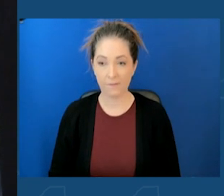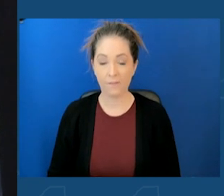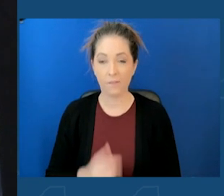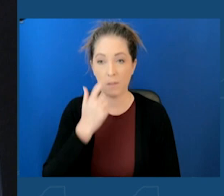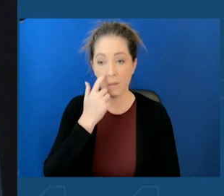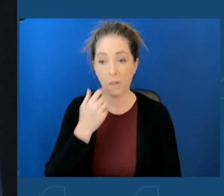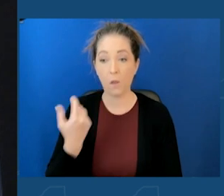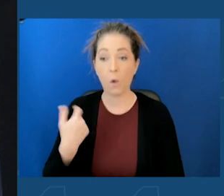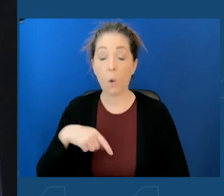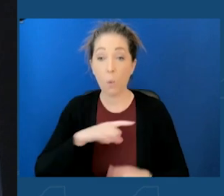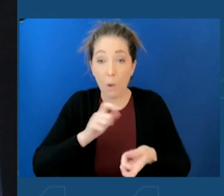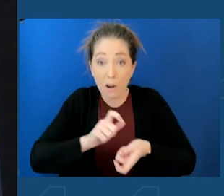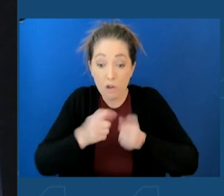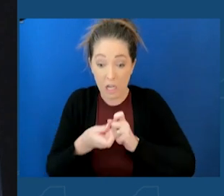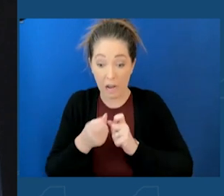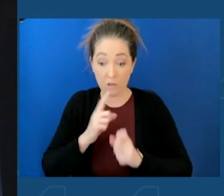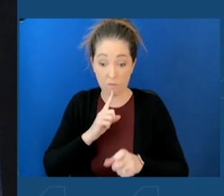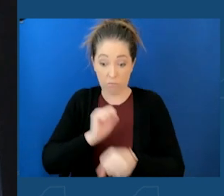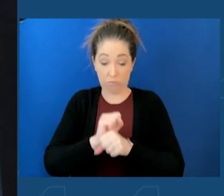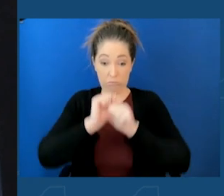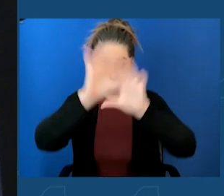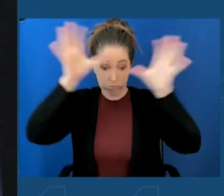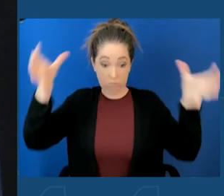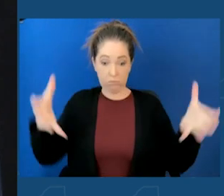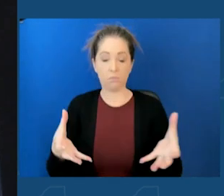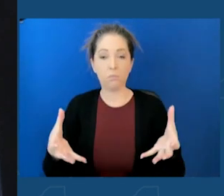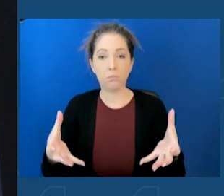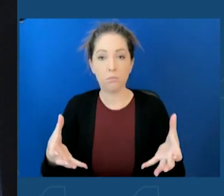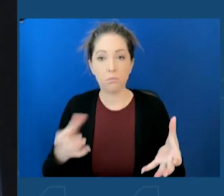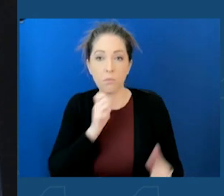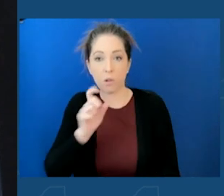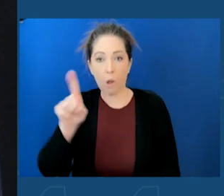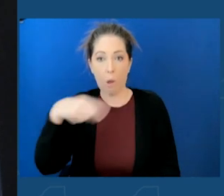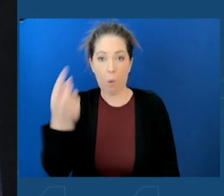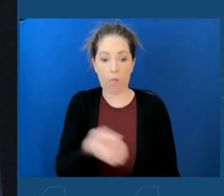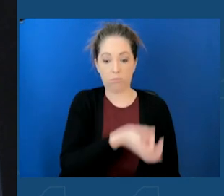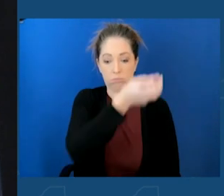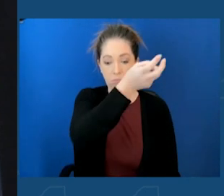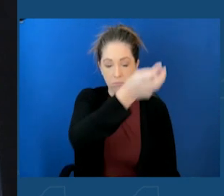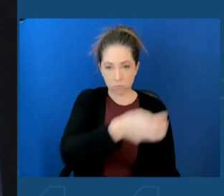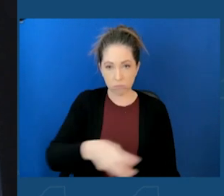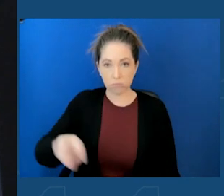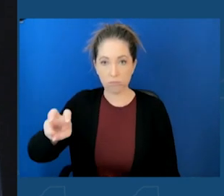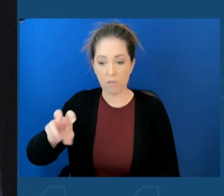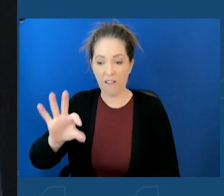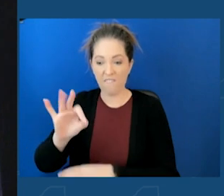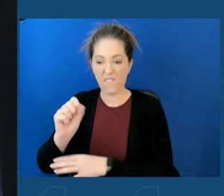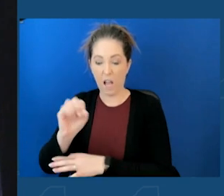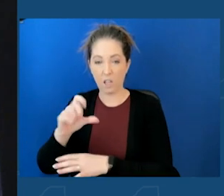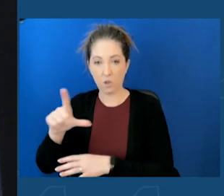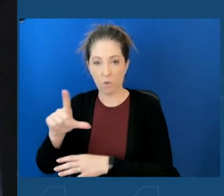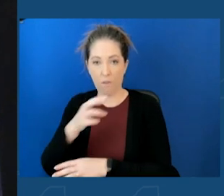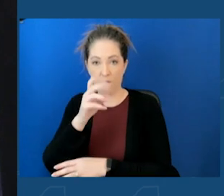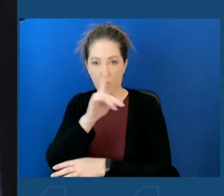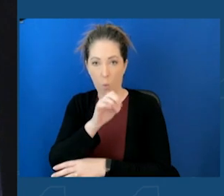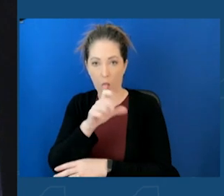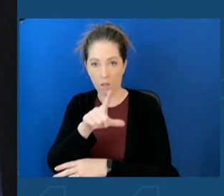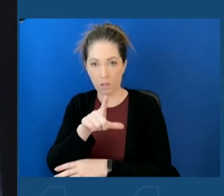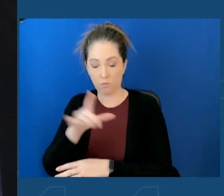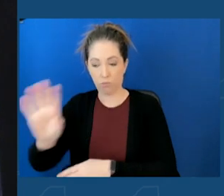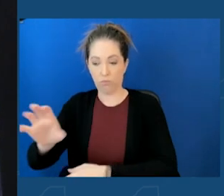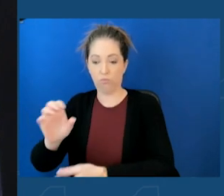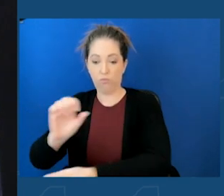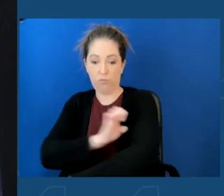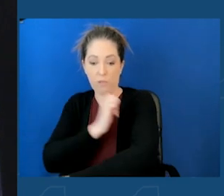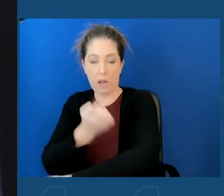changing our reality. We are not only transitioning from fossil fuels to renewable energy and breaking